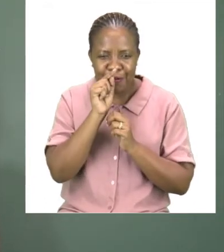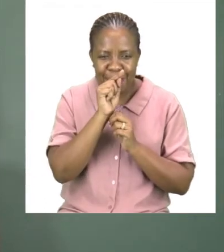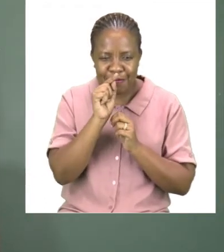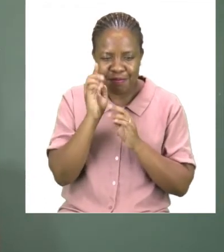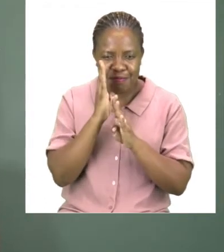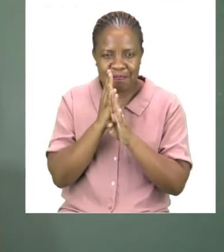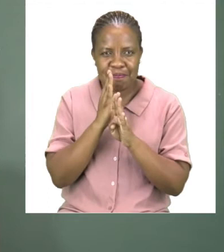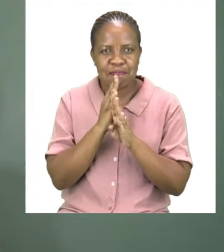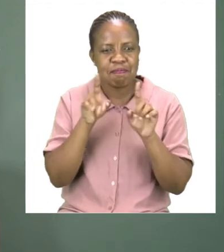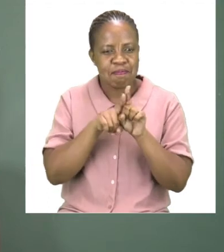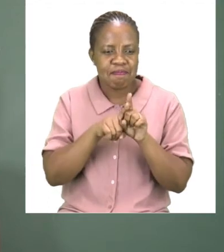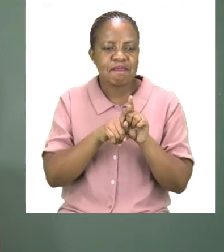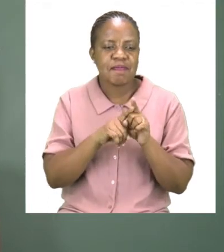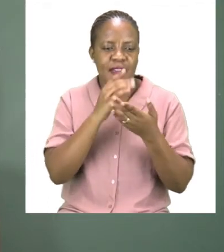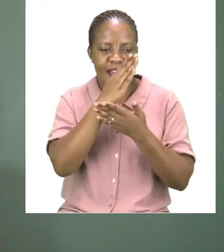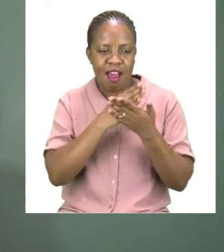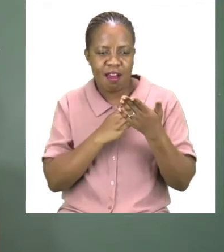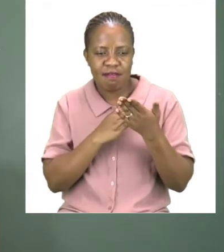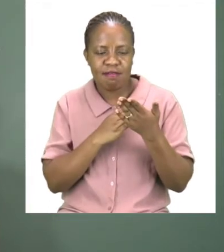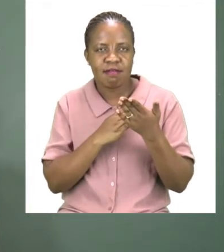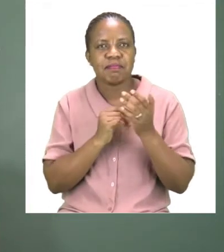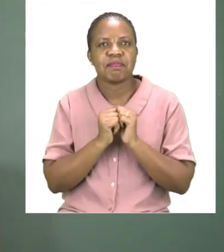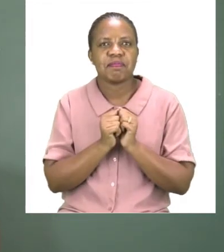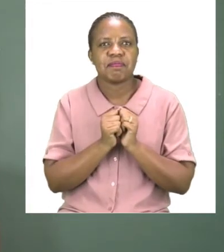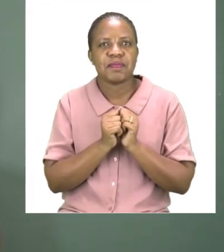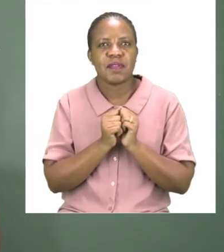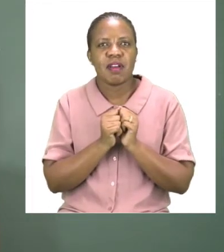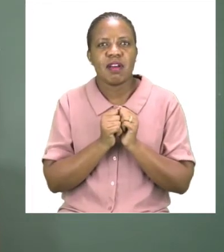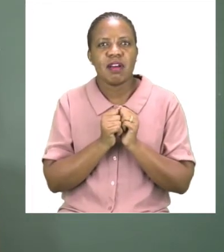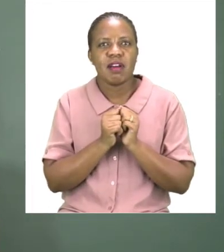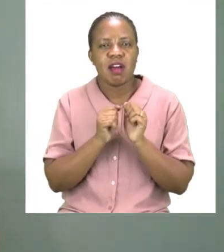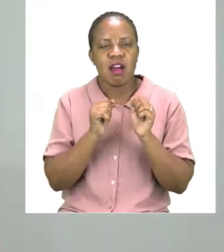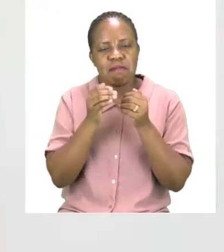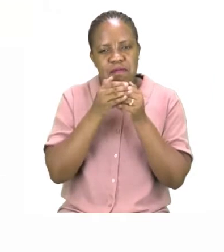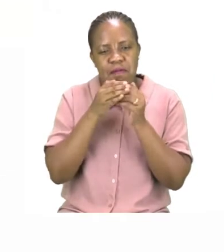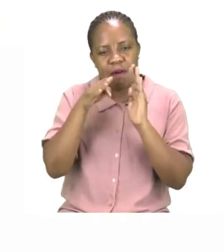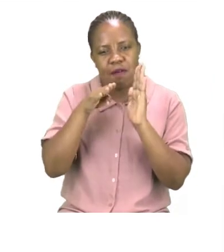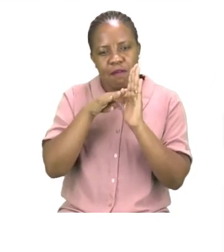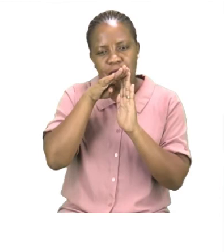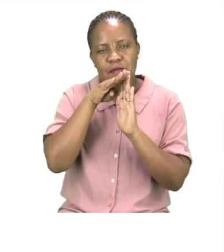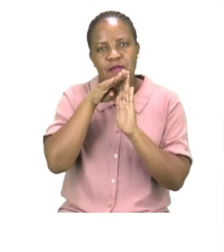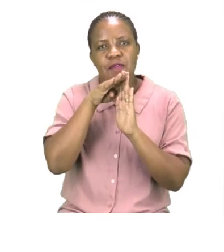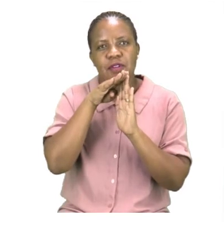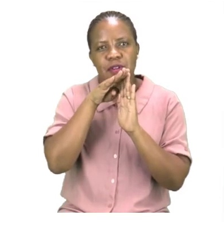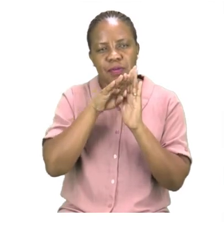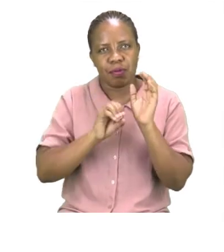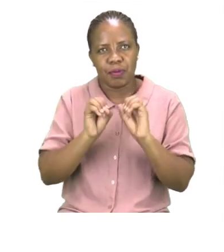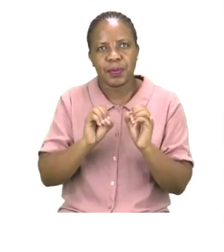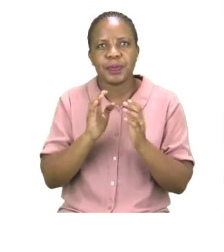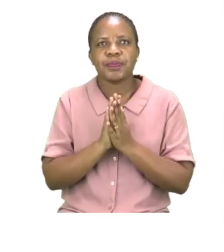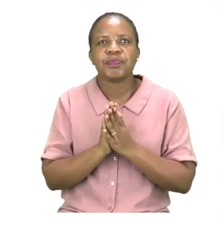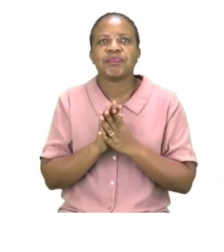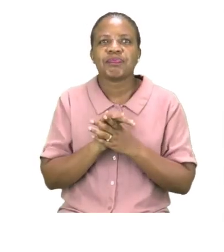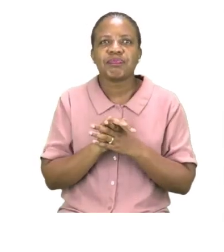Now let's go back into the next one. and see what they are asking us to do next. In the exercise